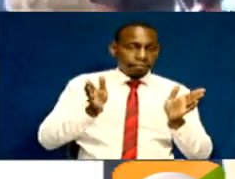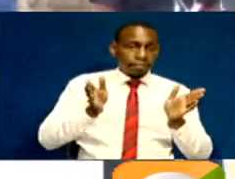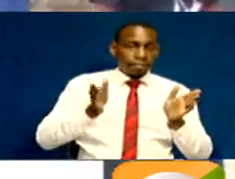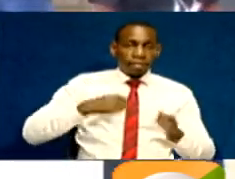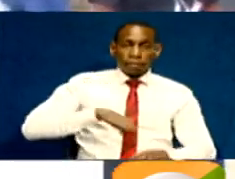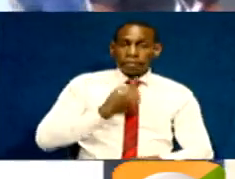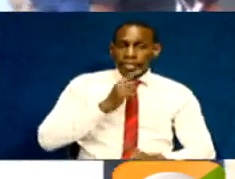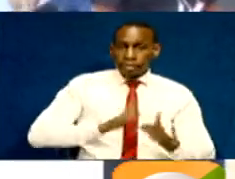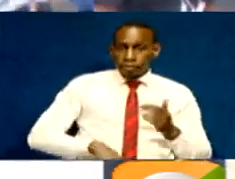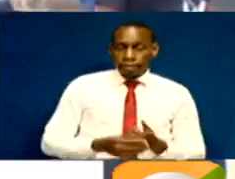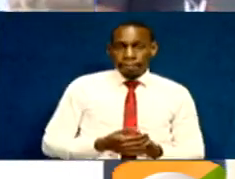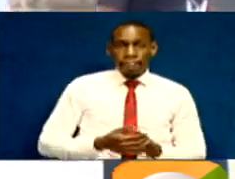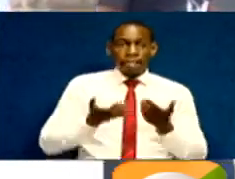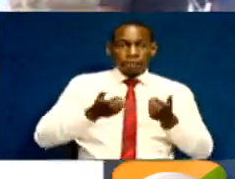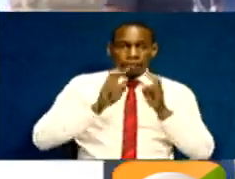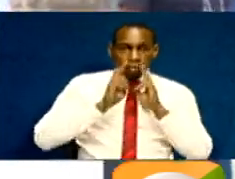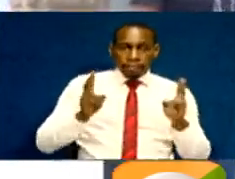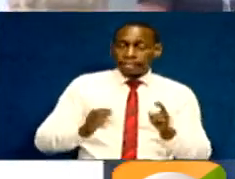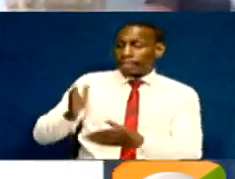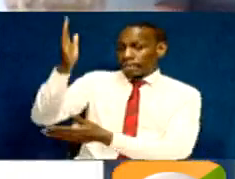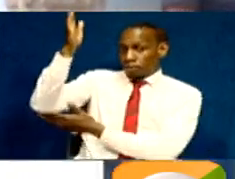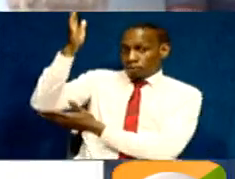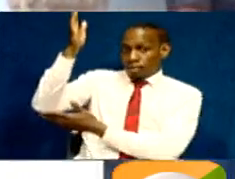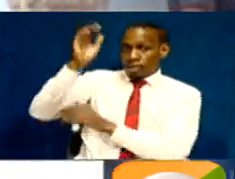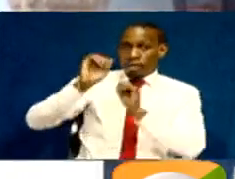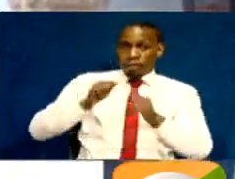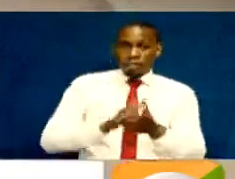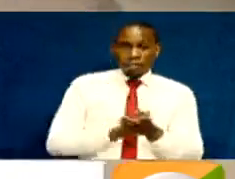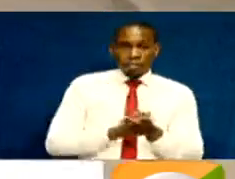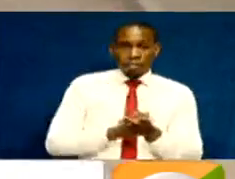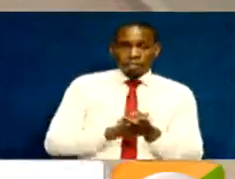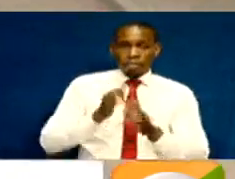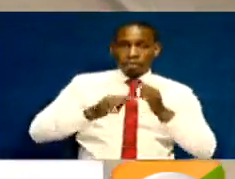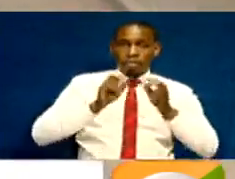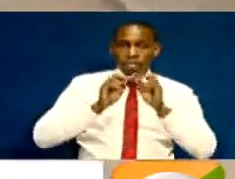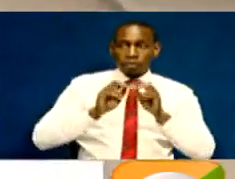large, we are saying we need peace of God to prevail in Kenya.